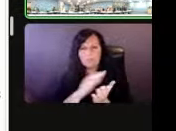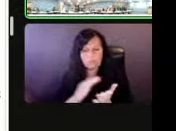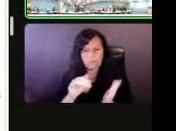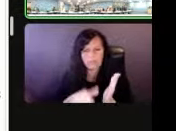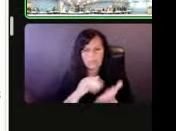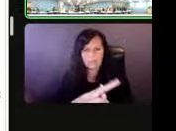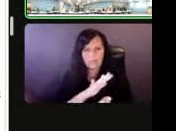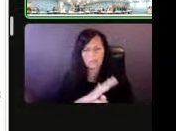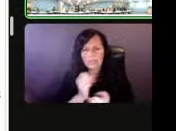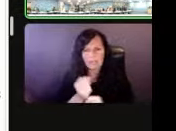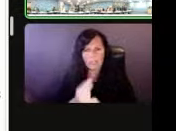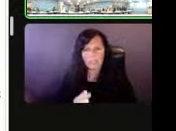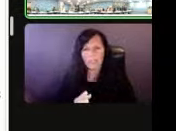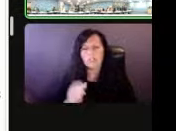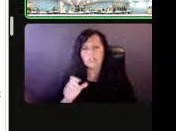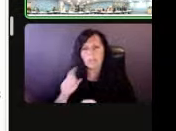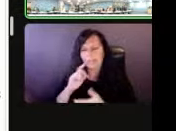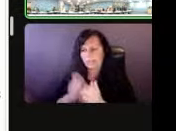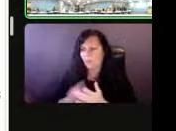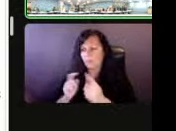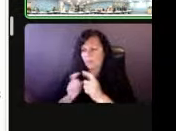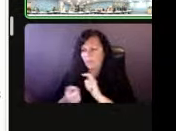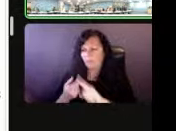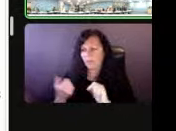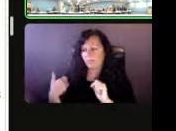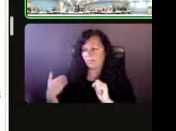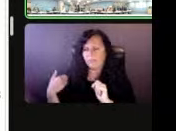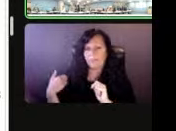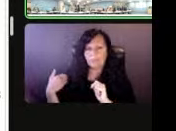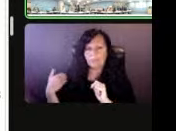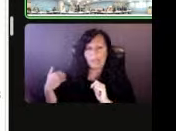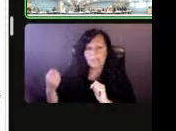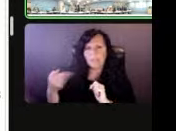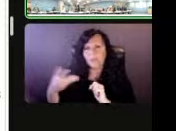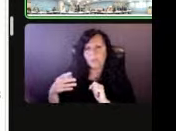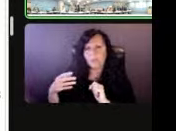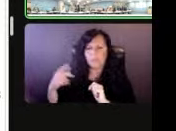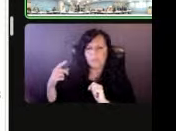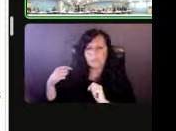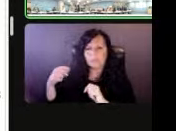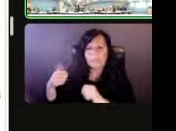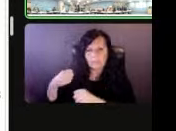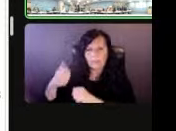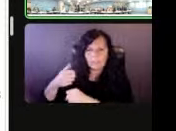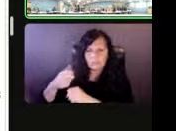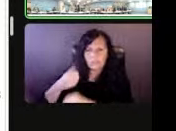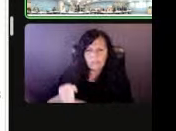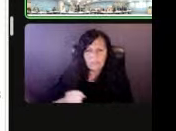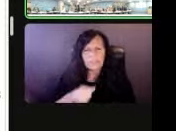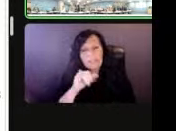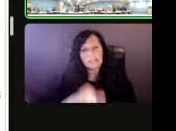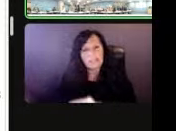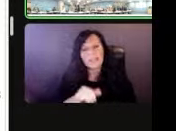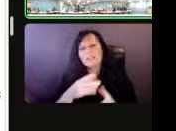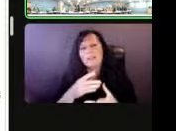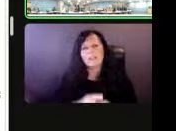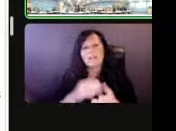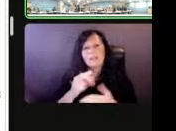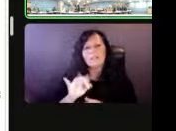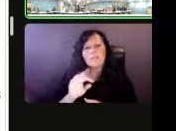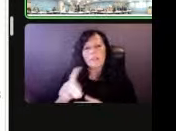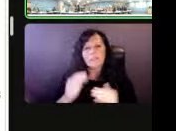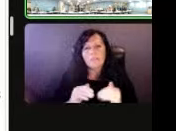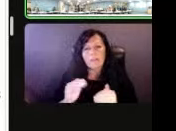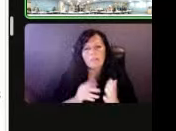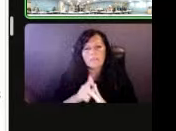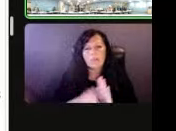couple decades. This is a little different. It shows our fund balance compared to our fund balance policy. Like I mentioned earlier, the fund balance policy